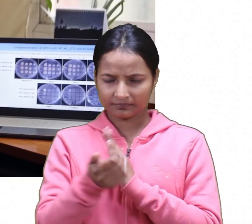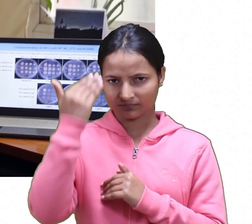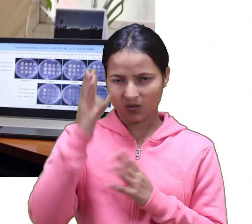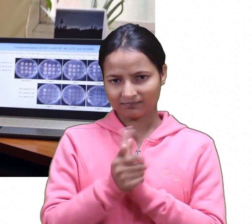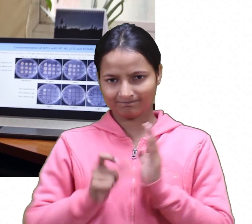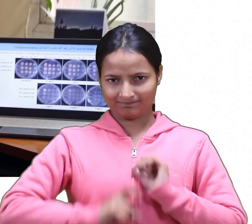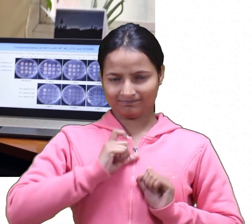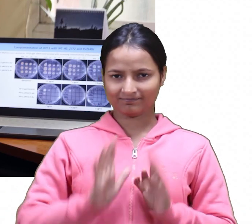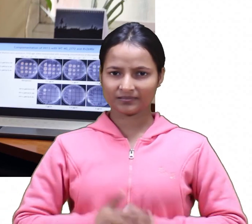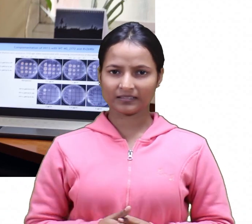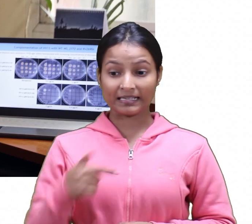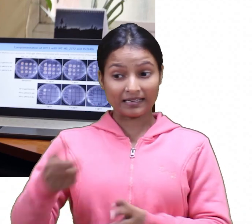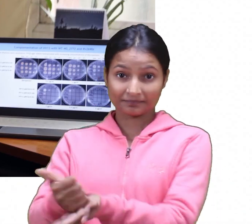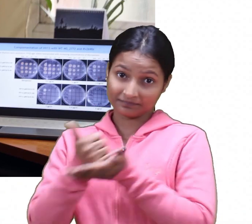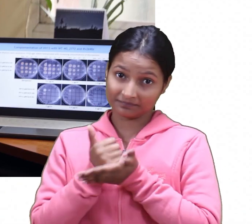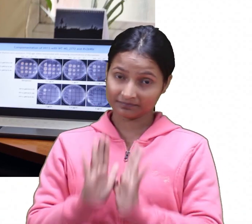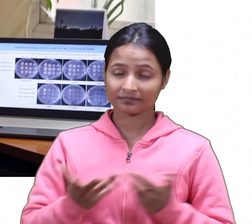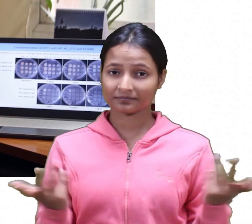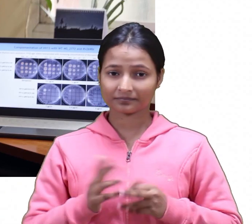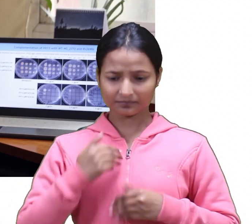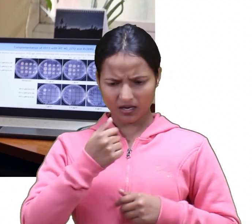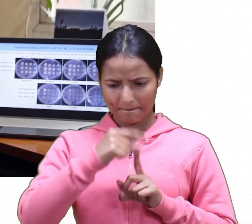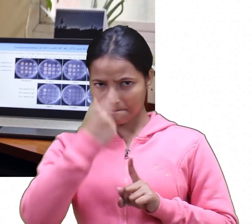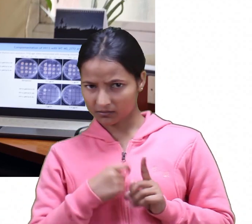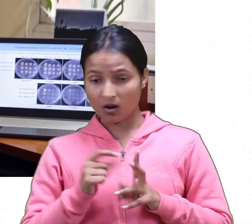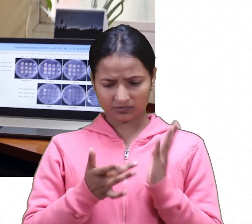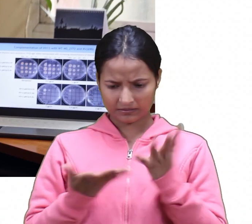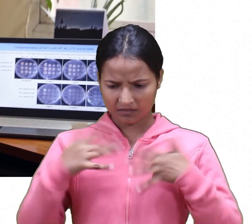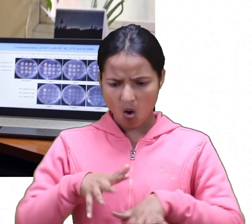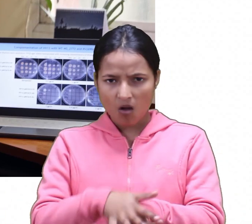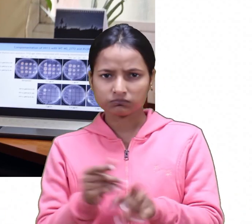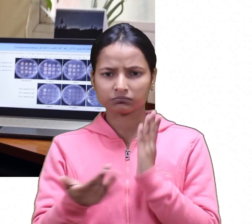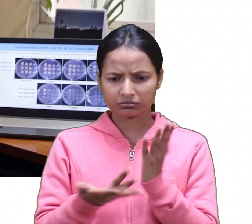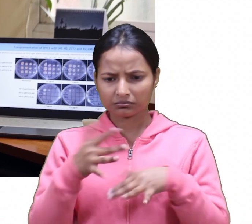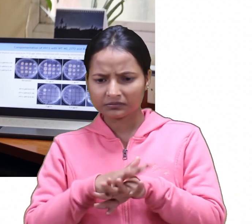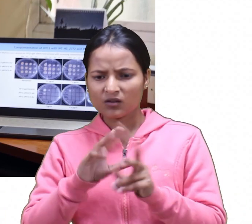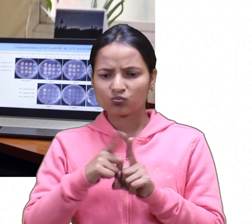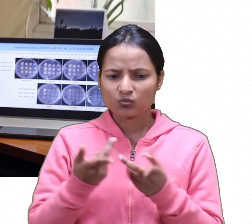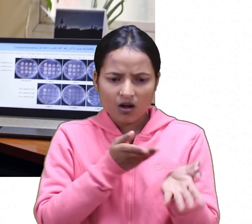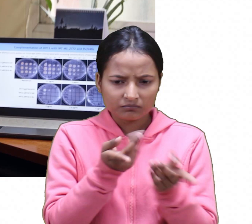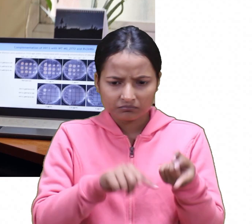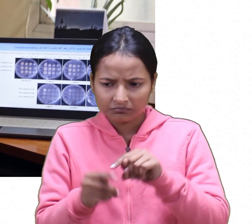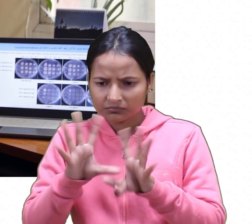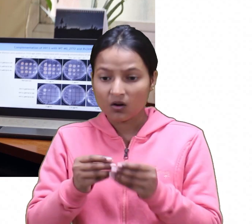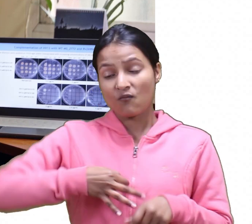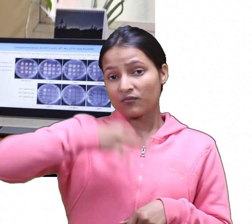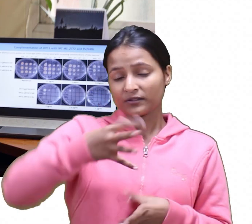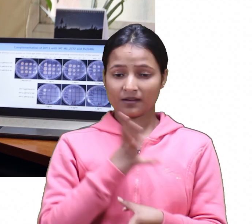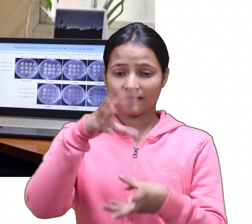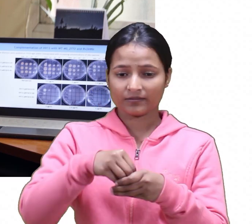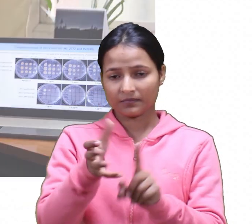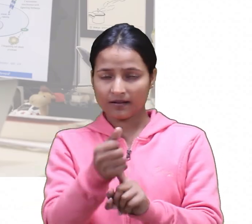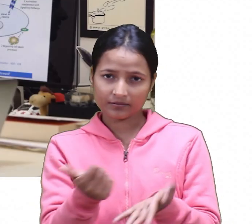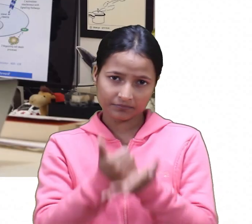state-of-the-art facilities and hands-on experience will not only enhance my technical expertise but also position me well for future academic and